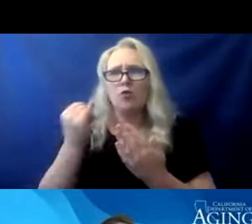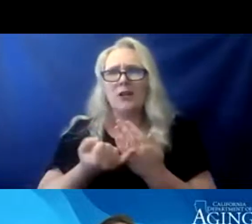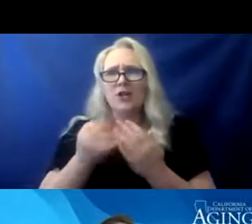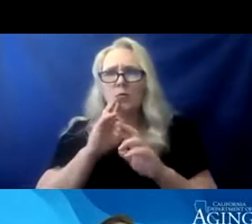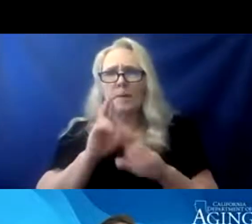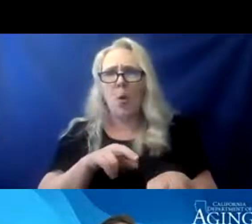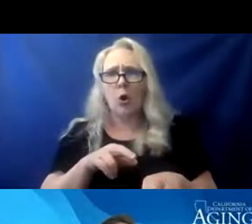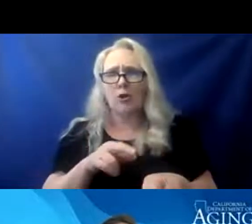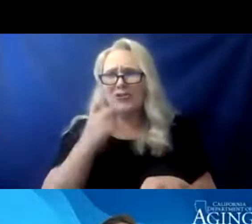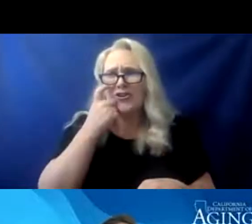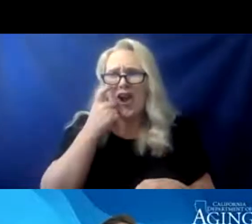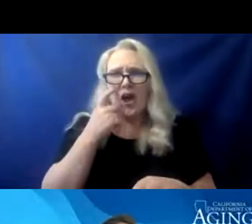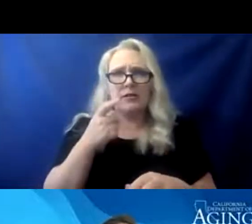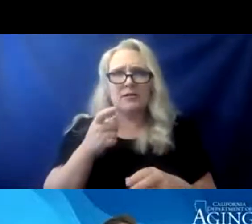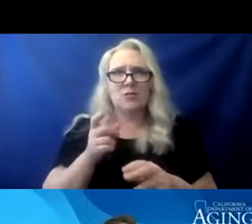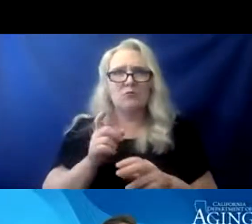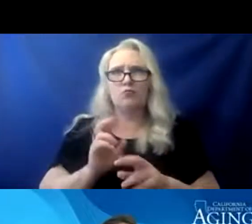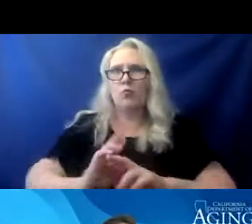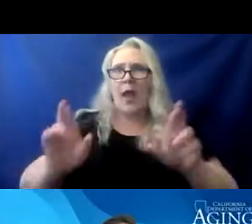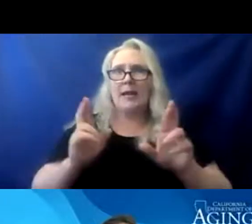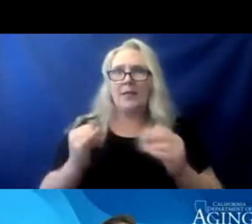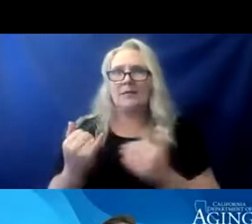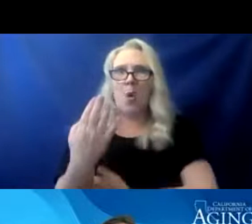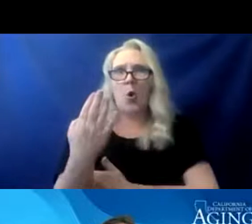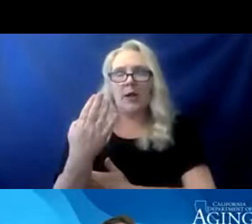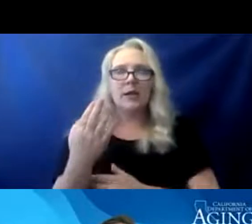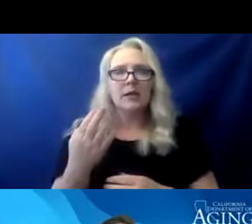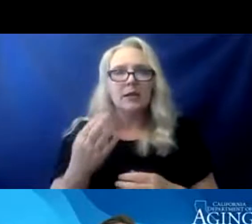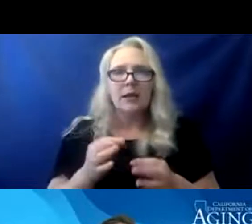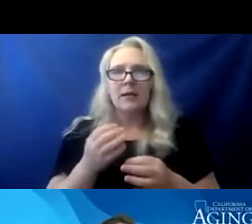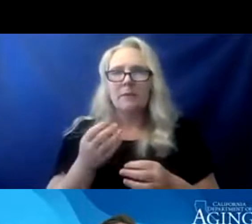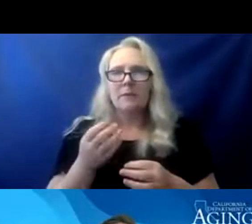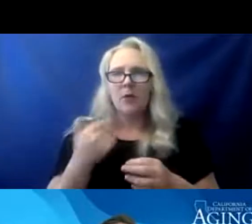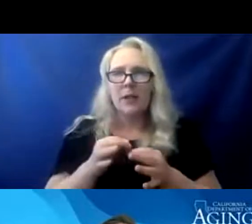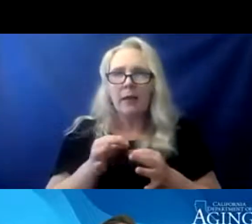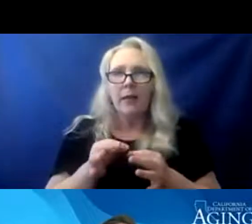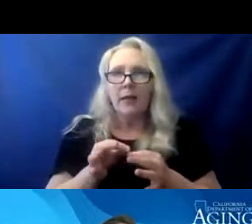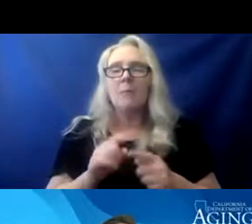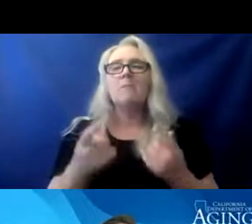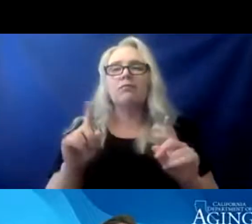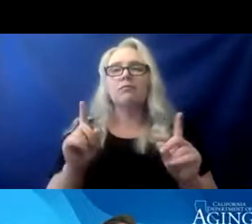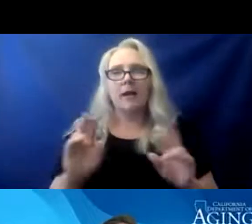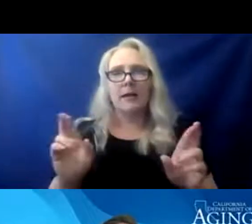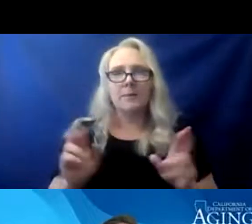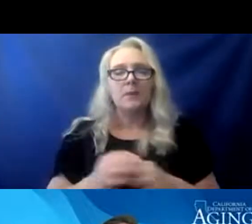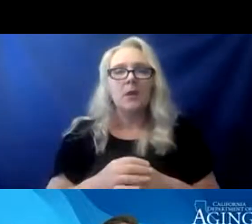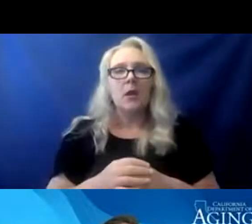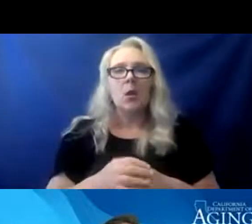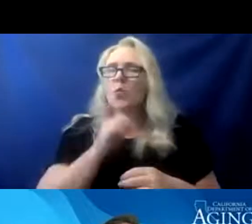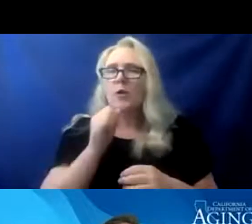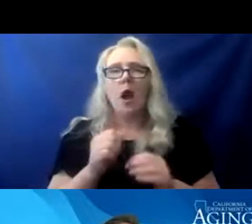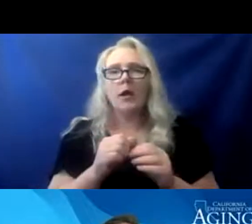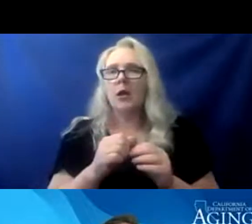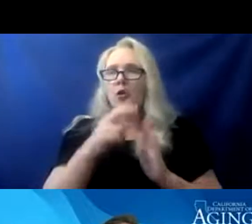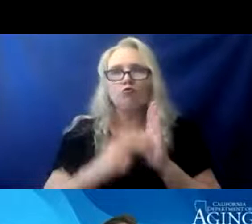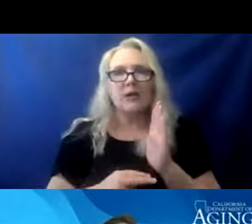every time we tried to put it to bed, something else happened. So it's a good problem to have. But I assure you, we're not going to do a line-by-line reading of a